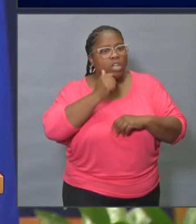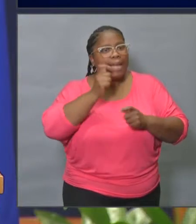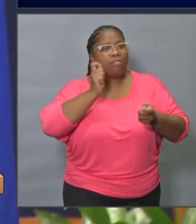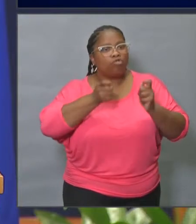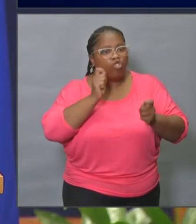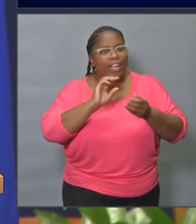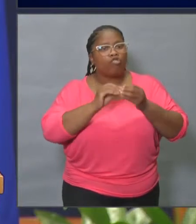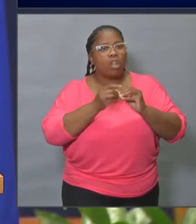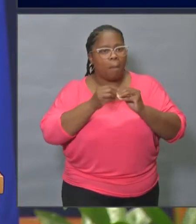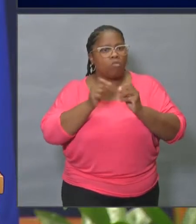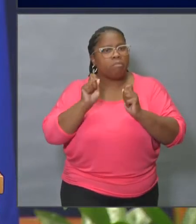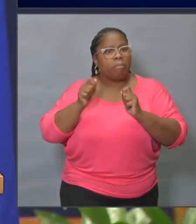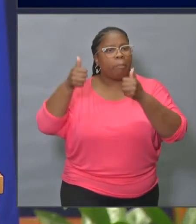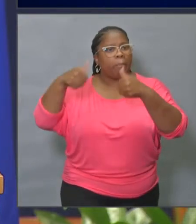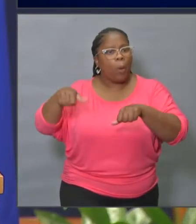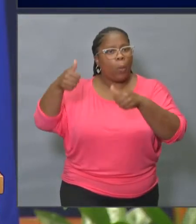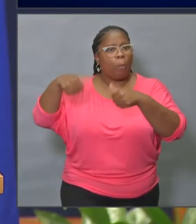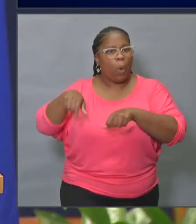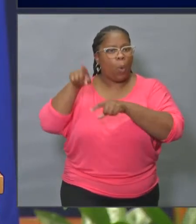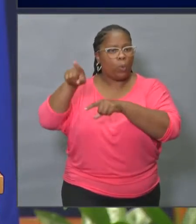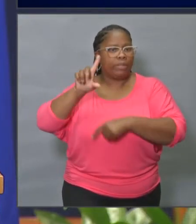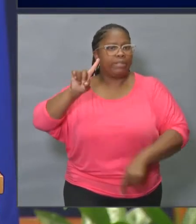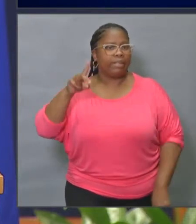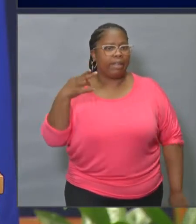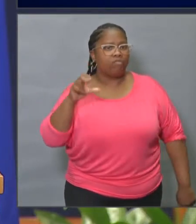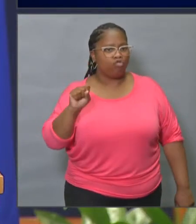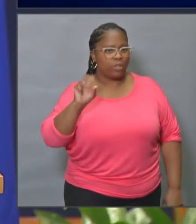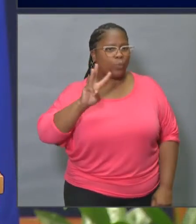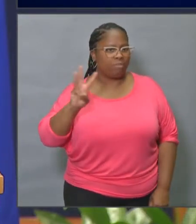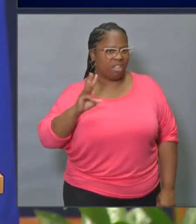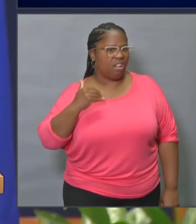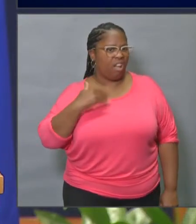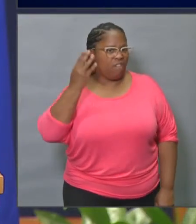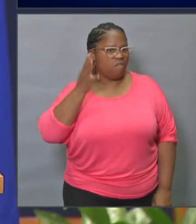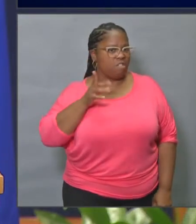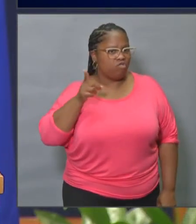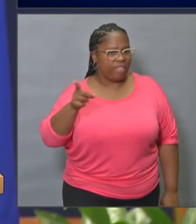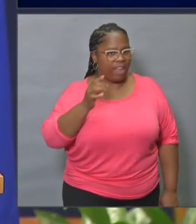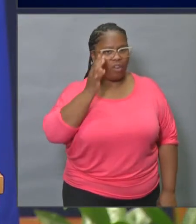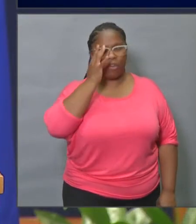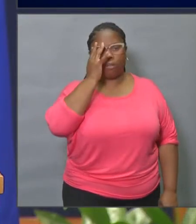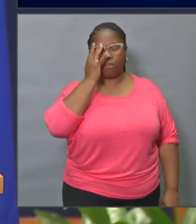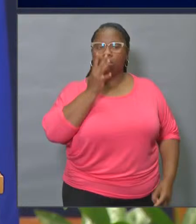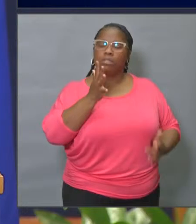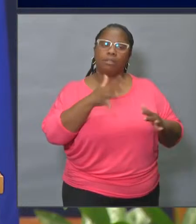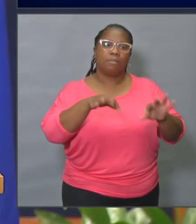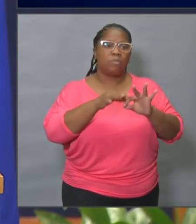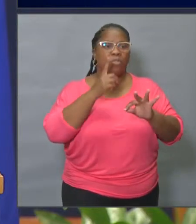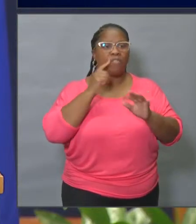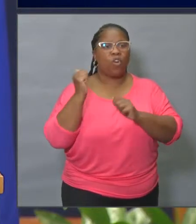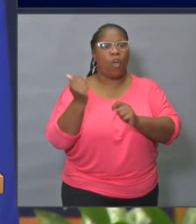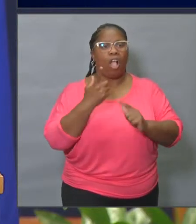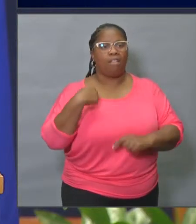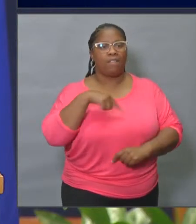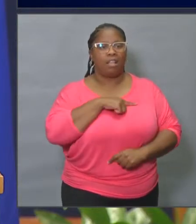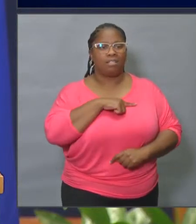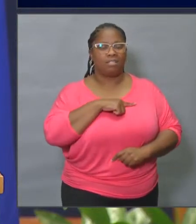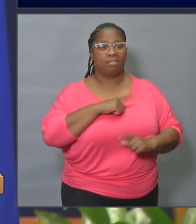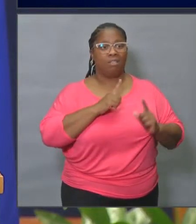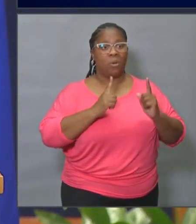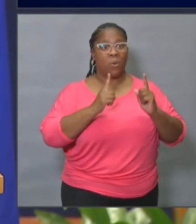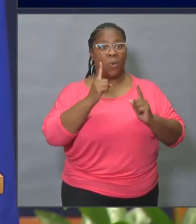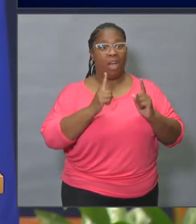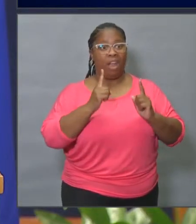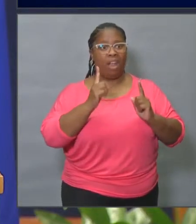on the DHS website in our daily bed capacity dashboard. We must all do everything we can to keep the R from continuing